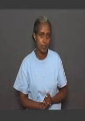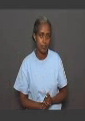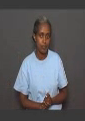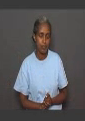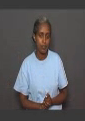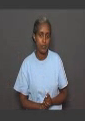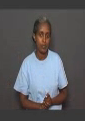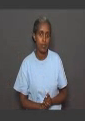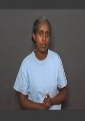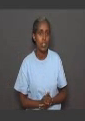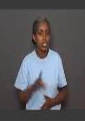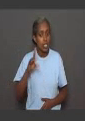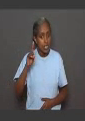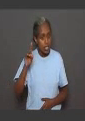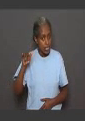dz.